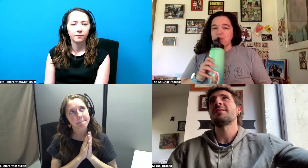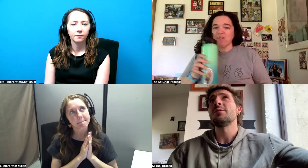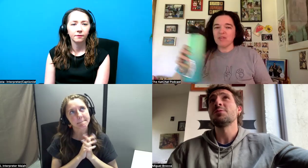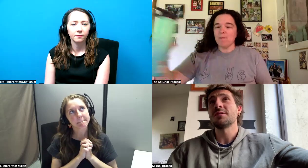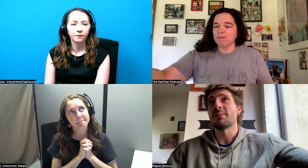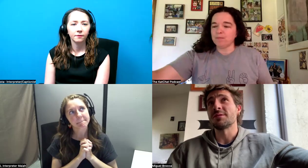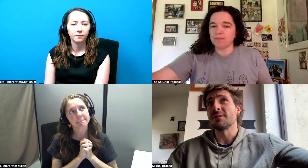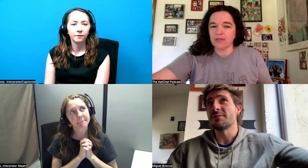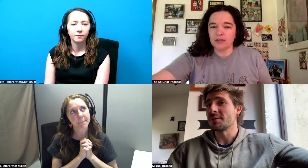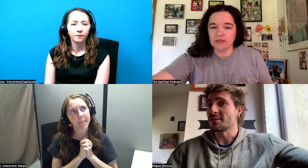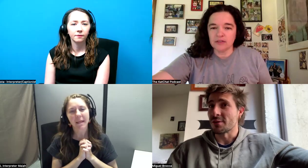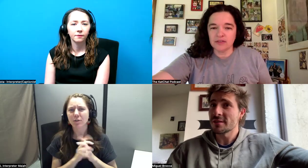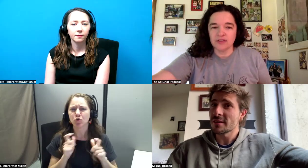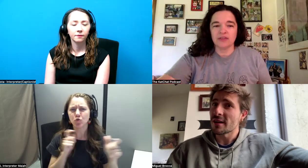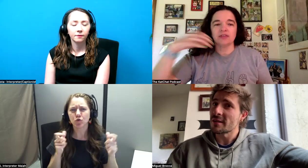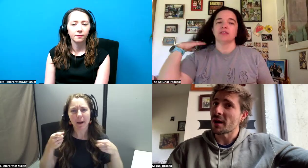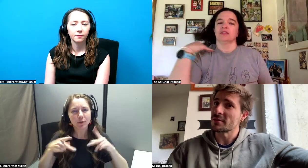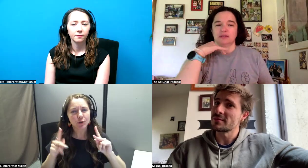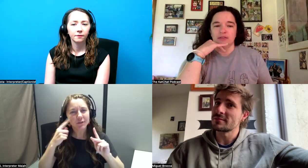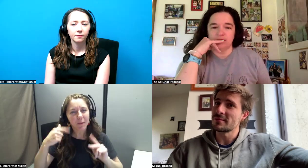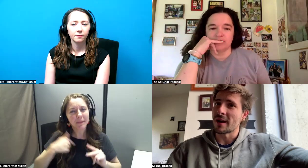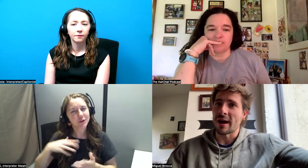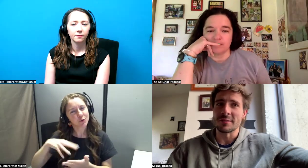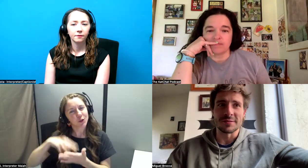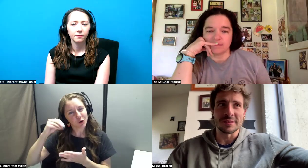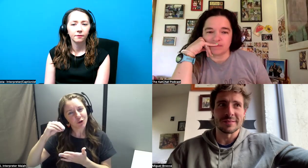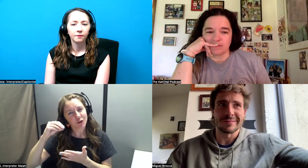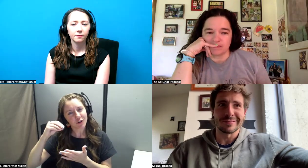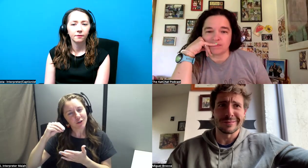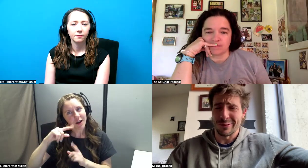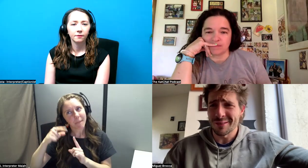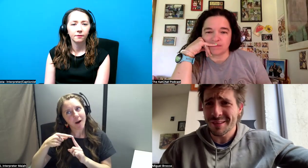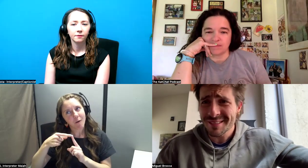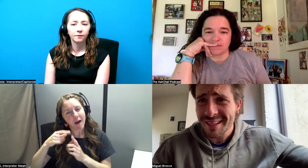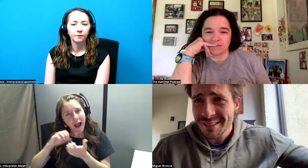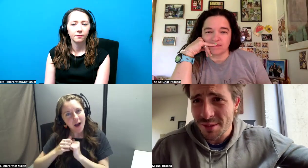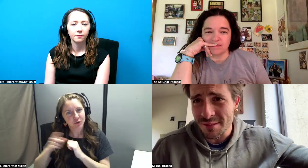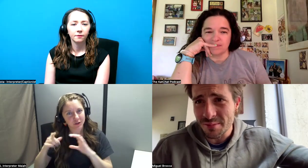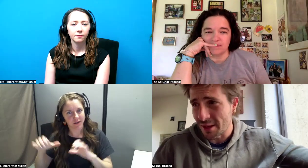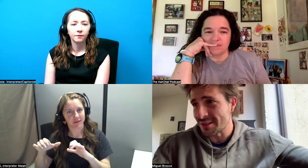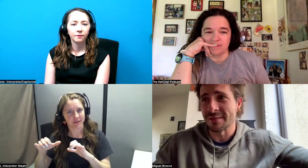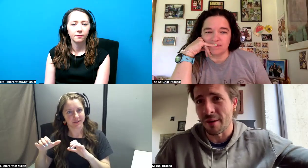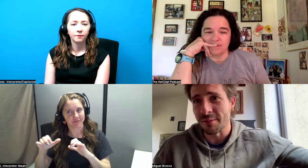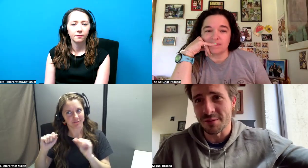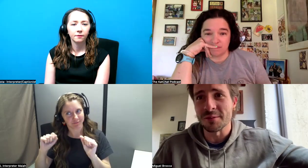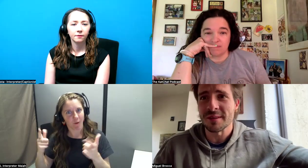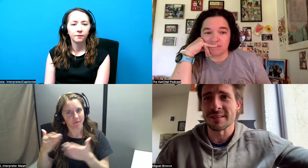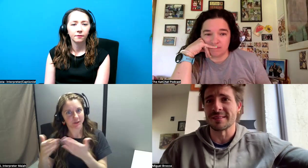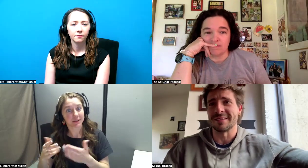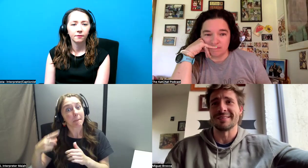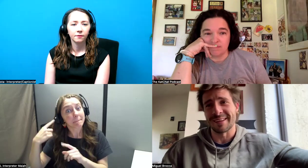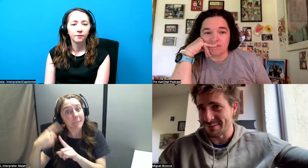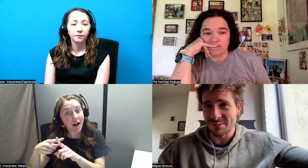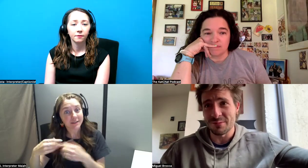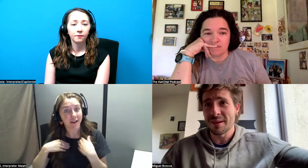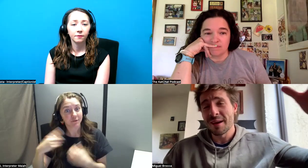it was a huge opportunity for me to learn a lot about how does she do all of these things because plus she's a mom of two